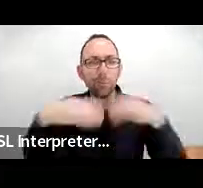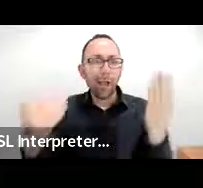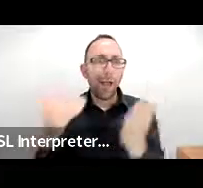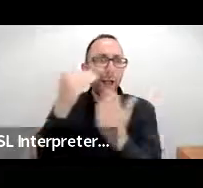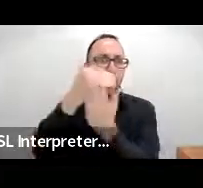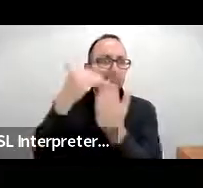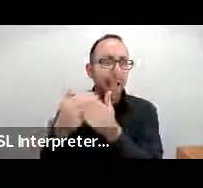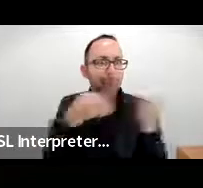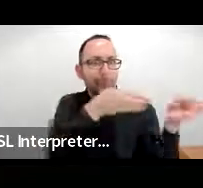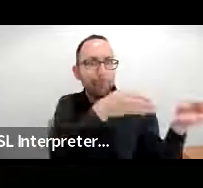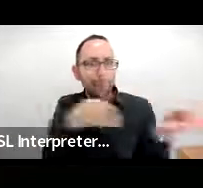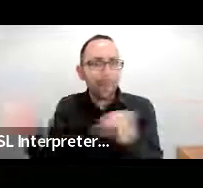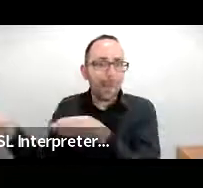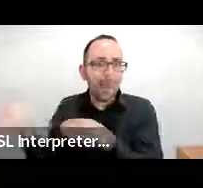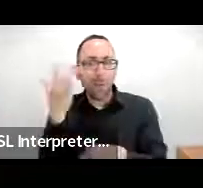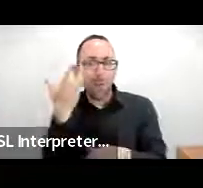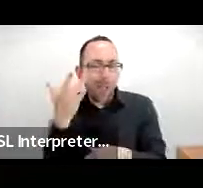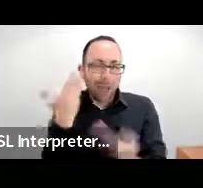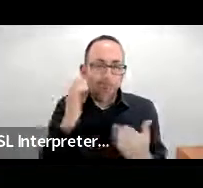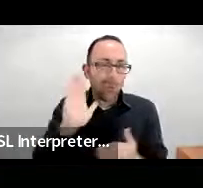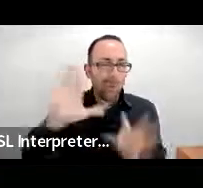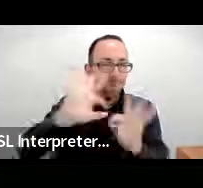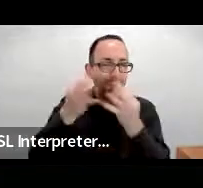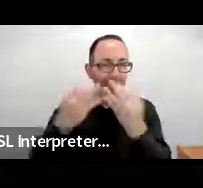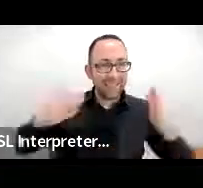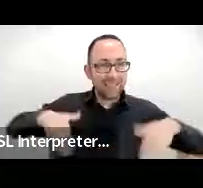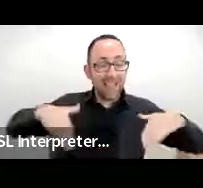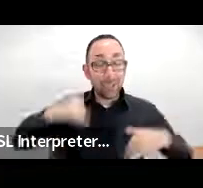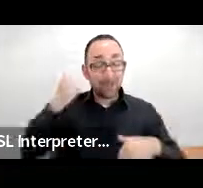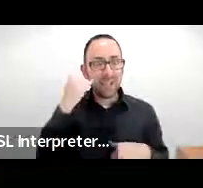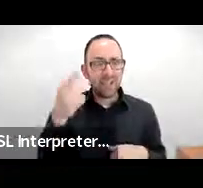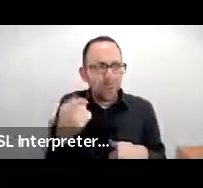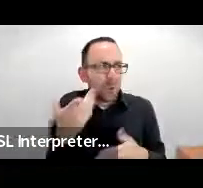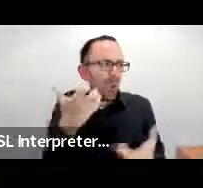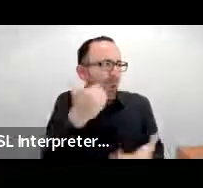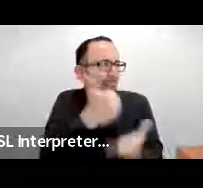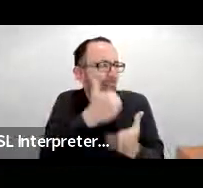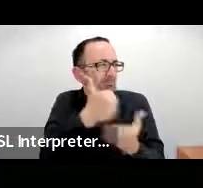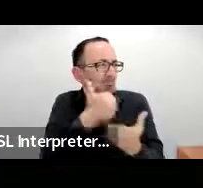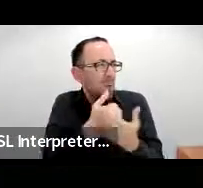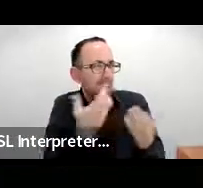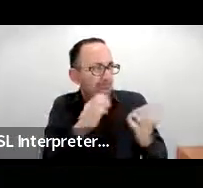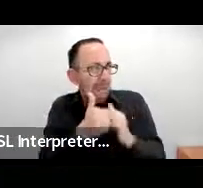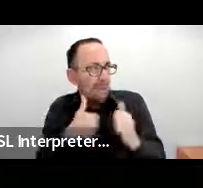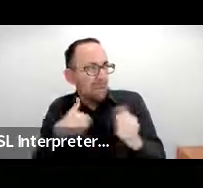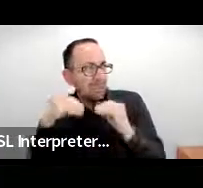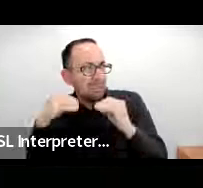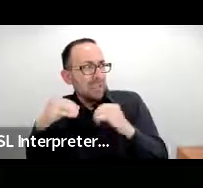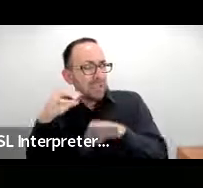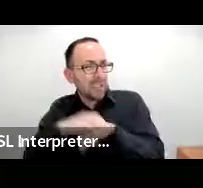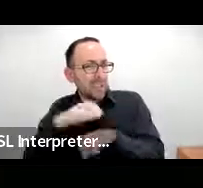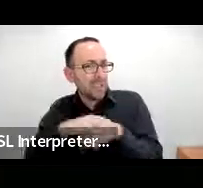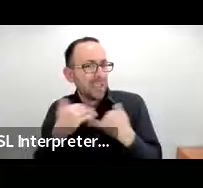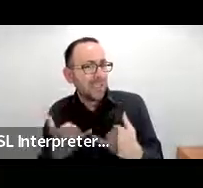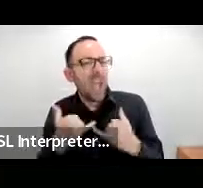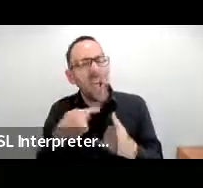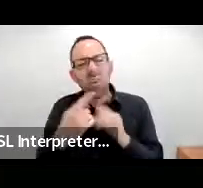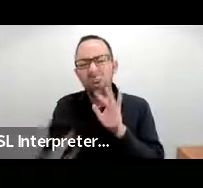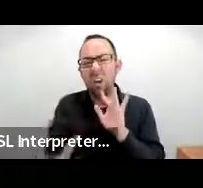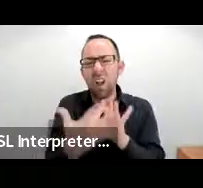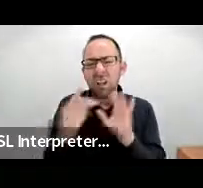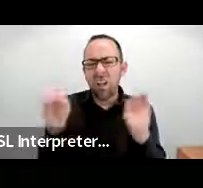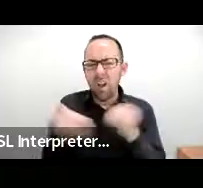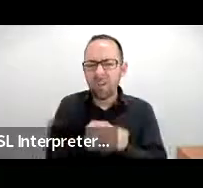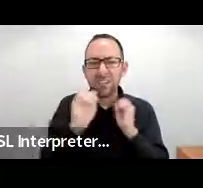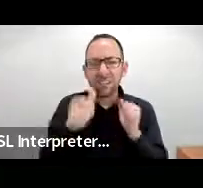your family and your specific situation. So if you'd like, please call the office and you can get in contact with us so that we can help you with some certain